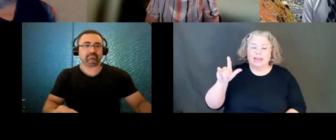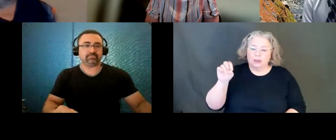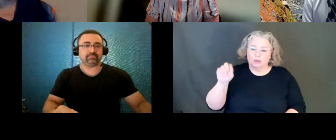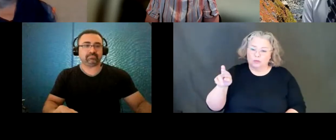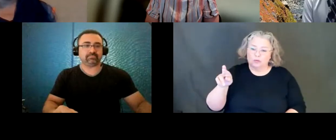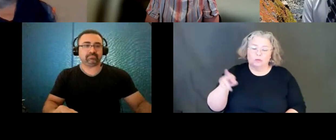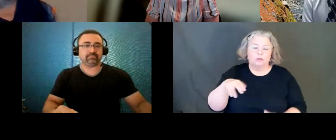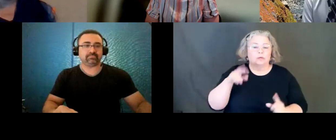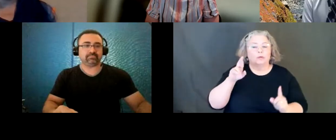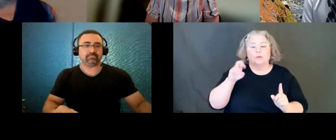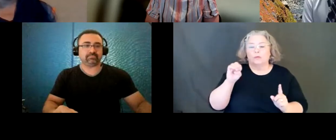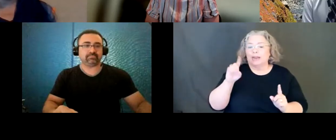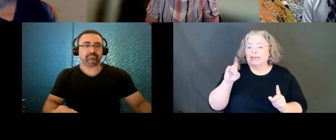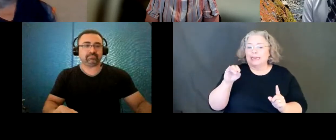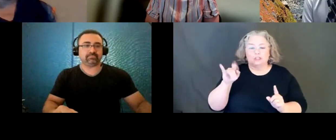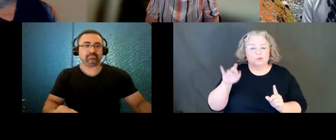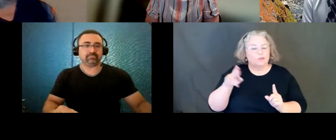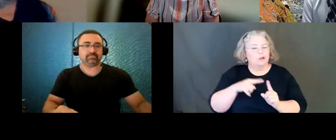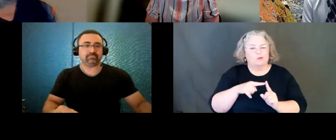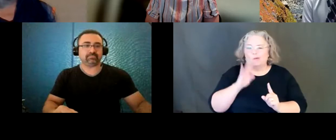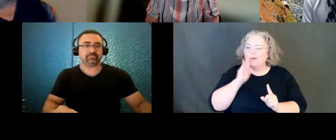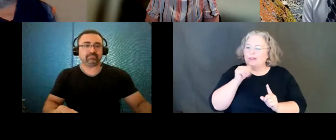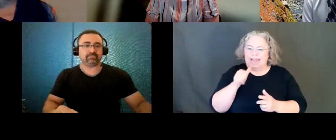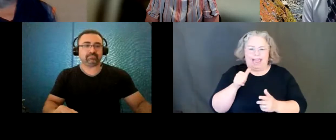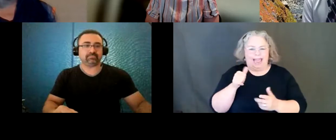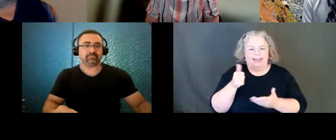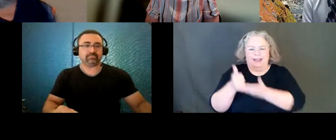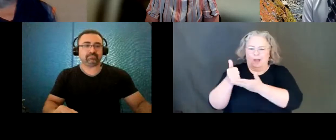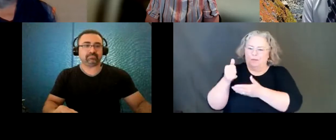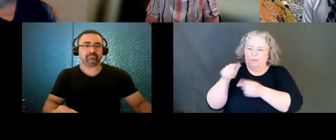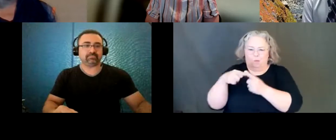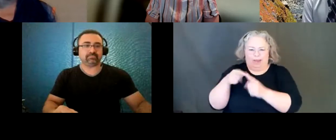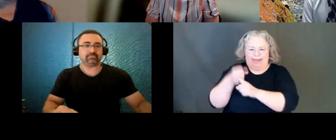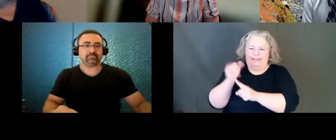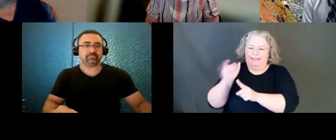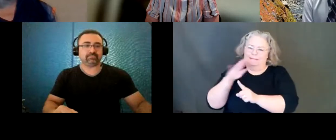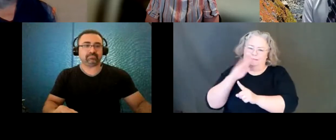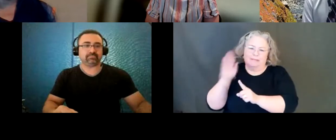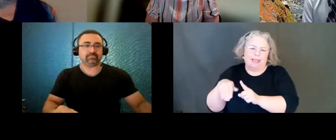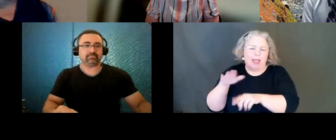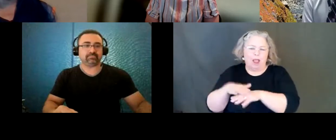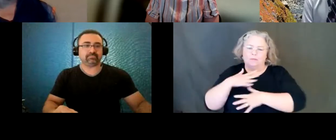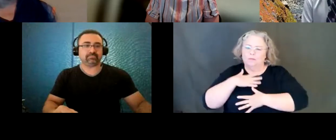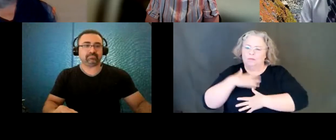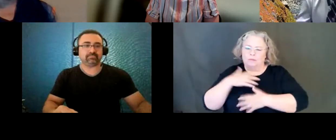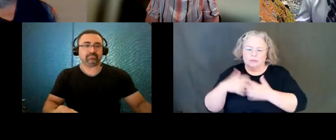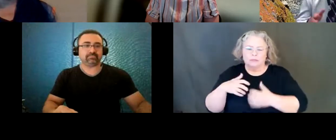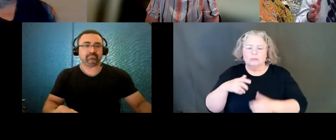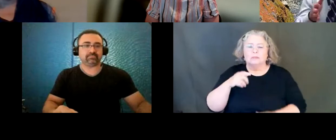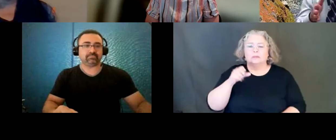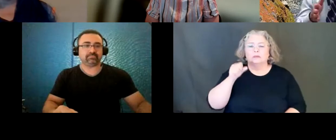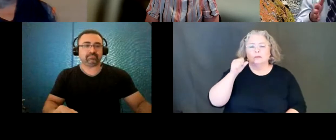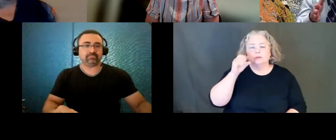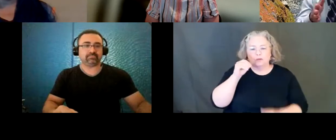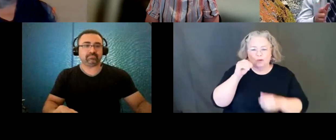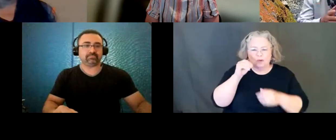remdesivir alone is not gonna cut it. So it's best in these sort of